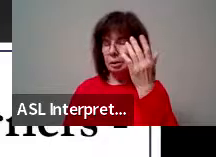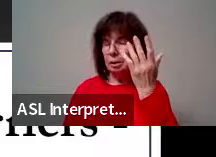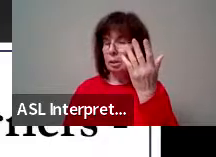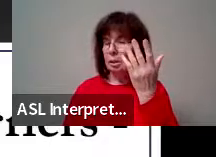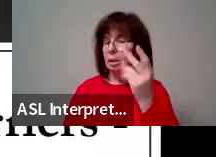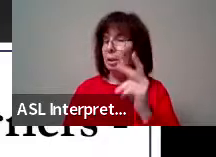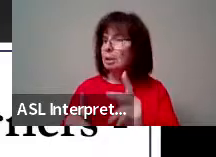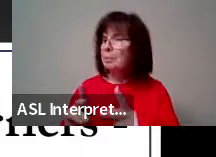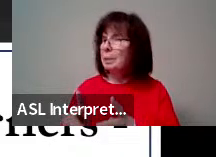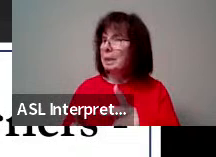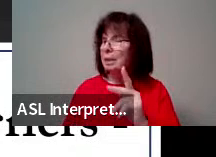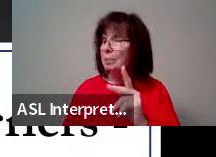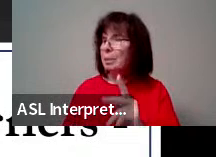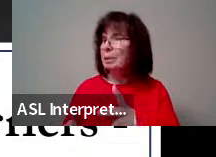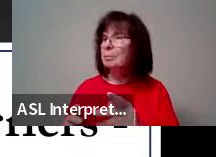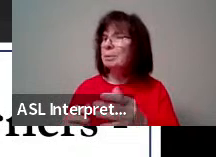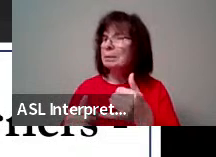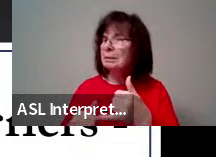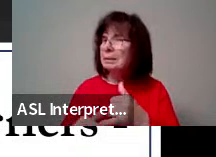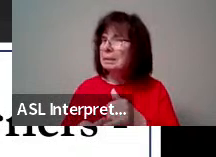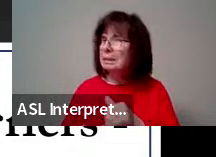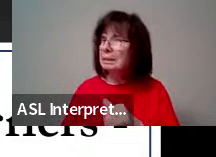people are still getting